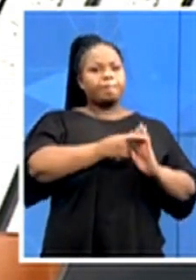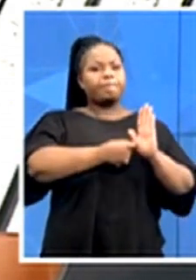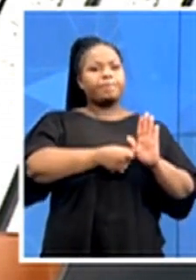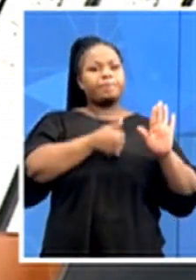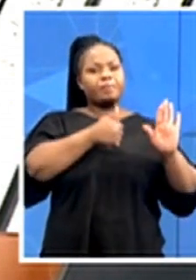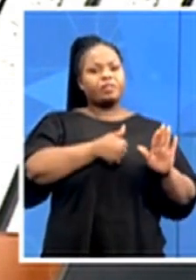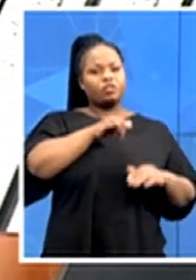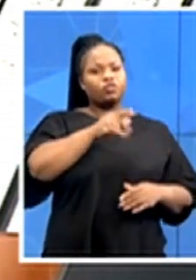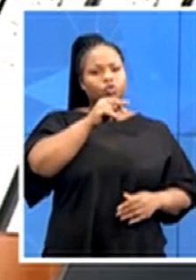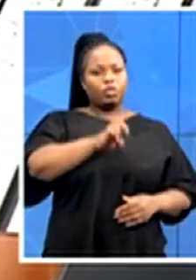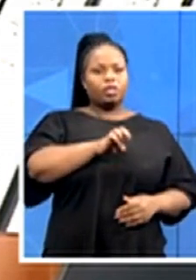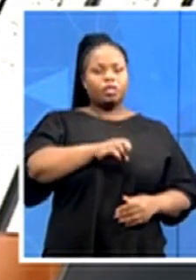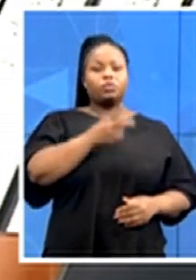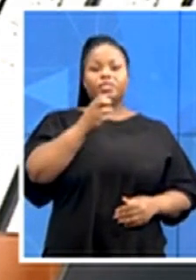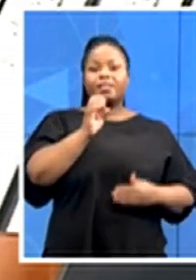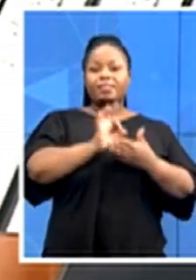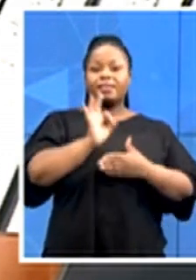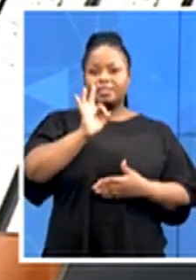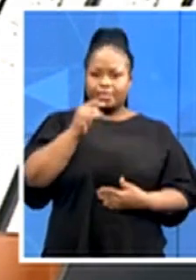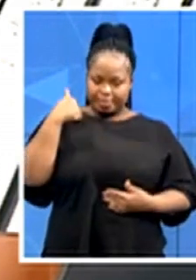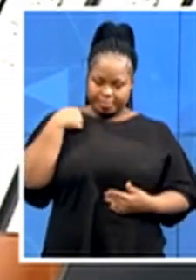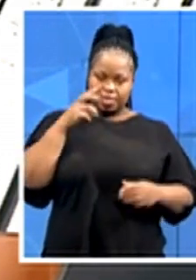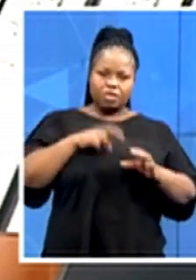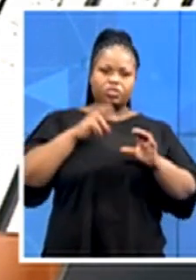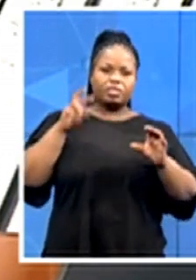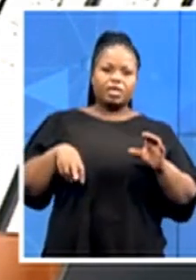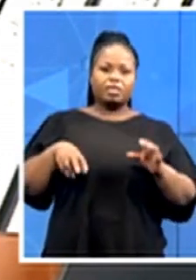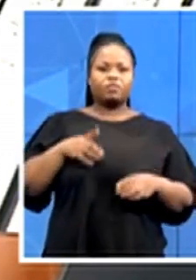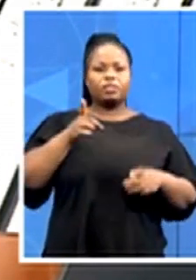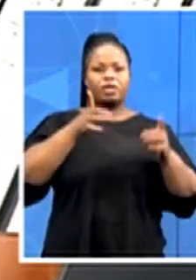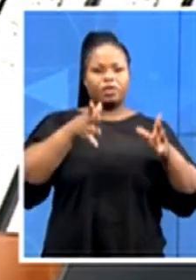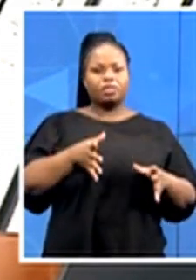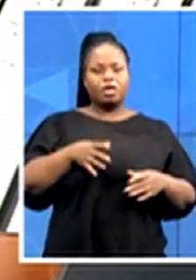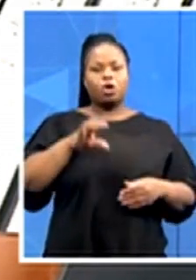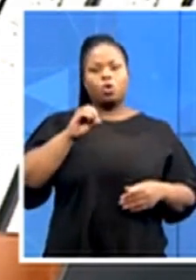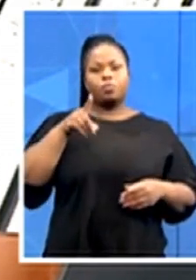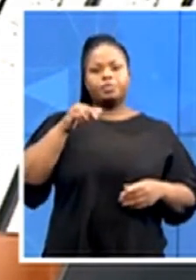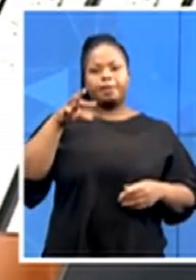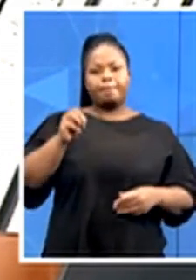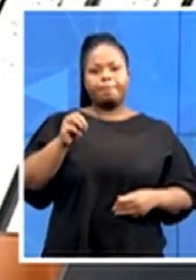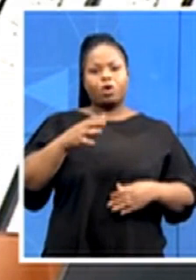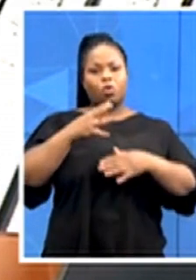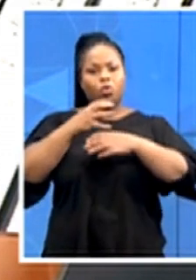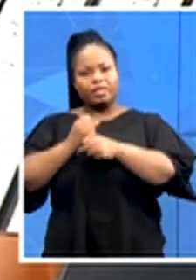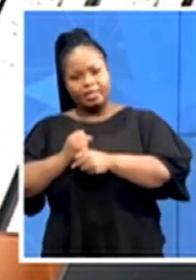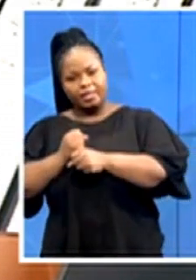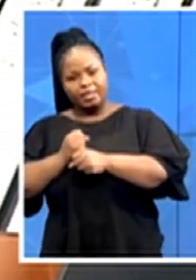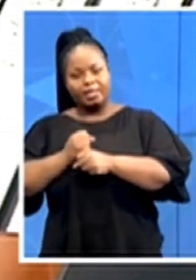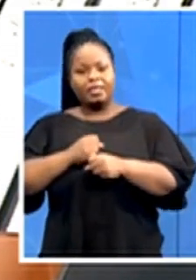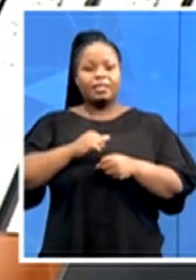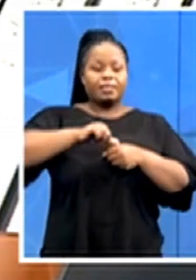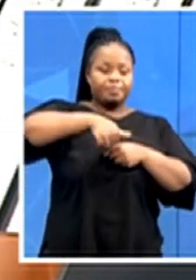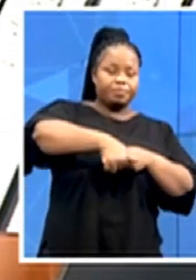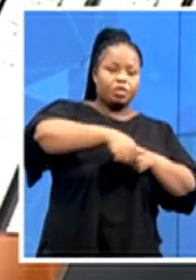I resigned as a director of Optimum Holdings, and on the 22nd of